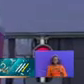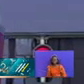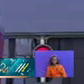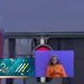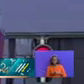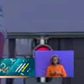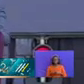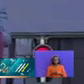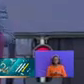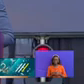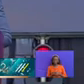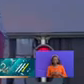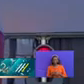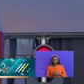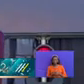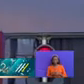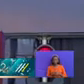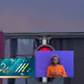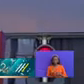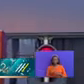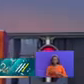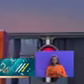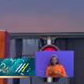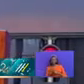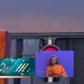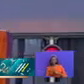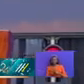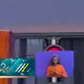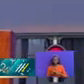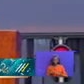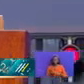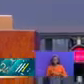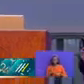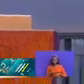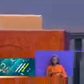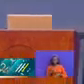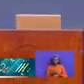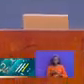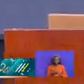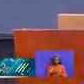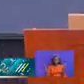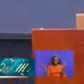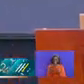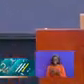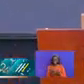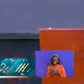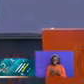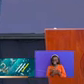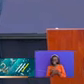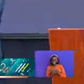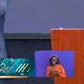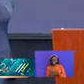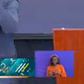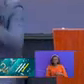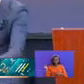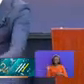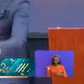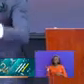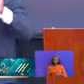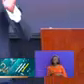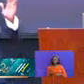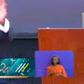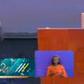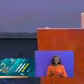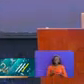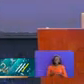3: is a gate of doctrination when literally as the Bible says when men were sleeping the devil was planting that